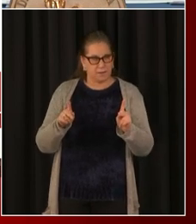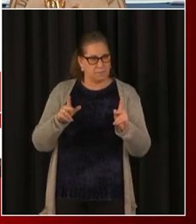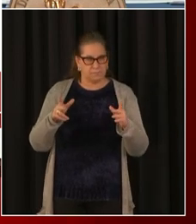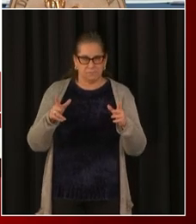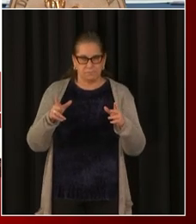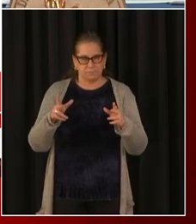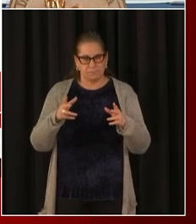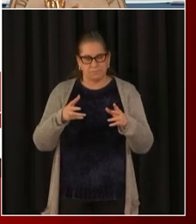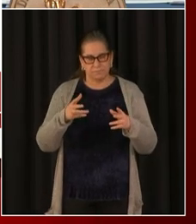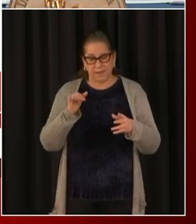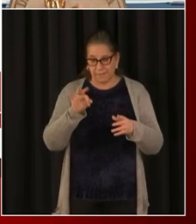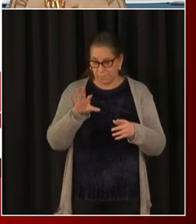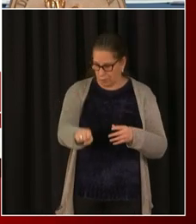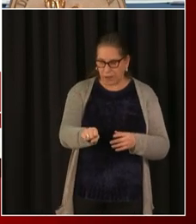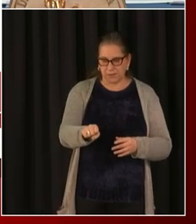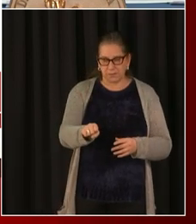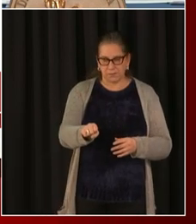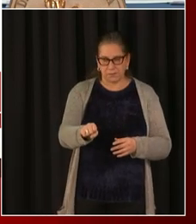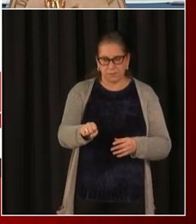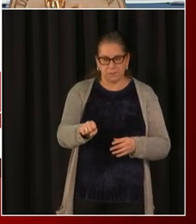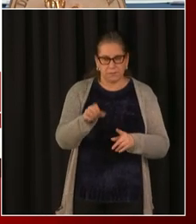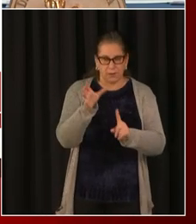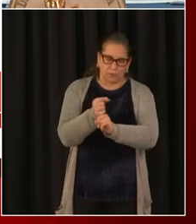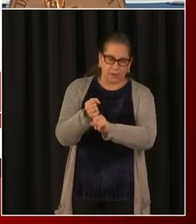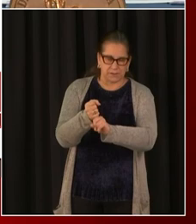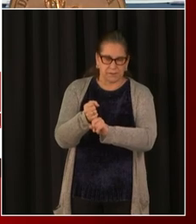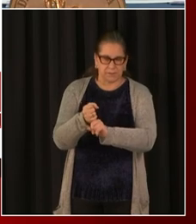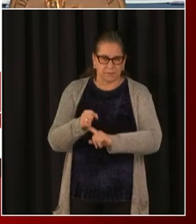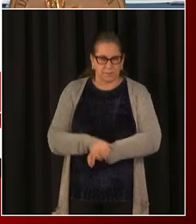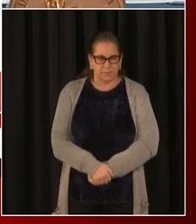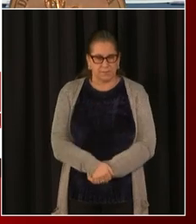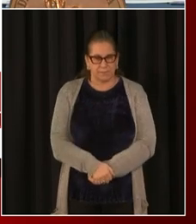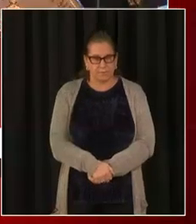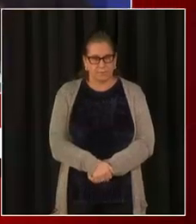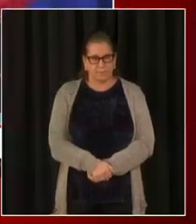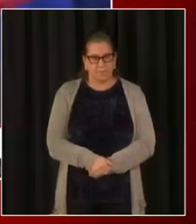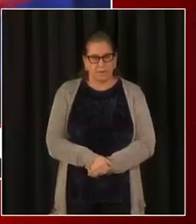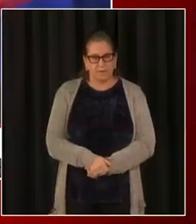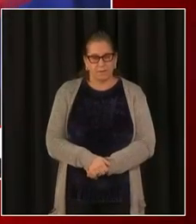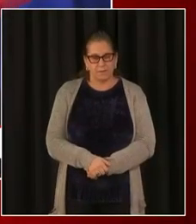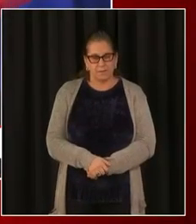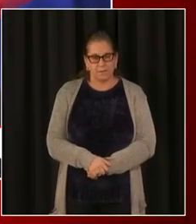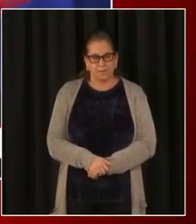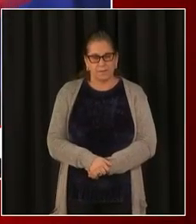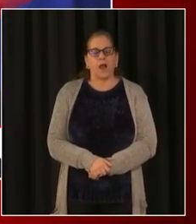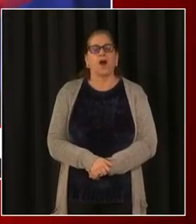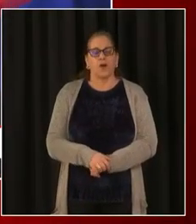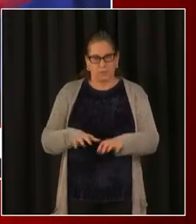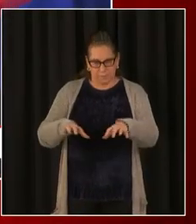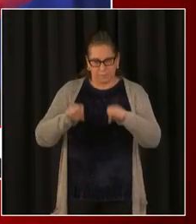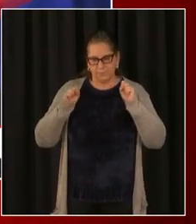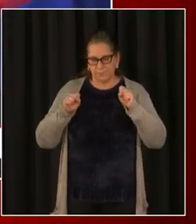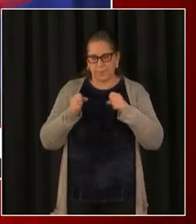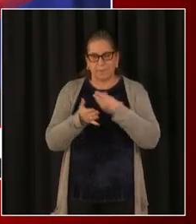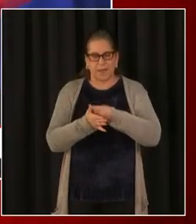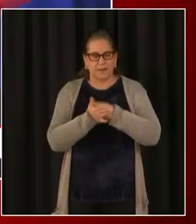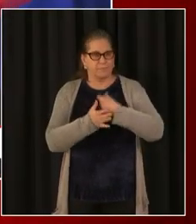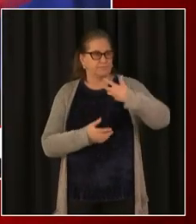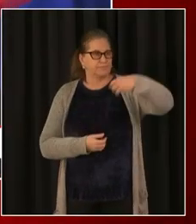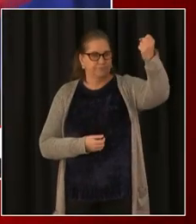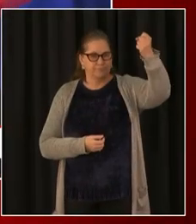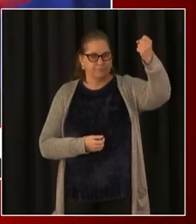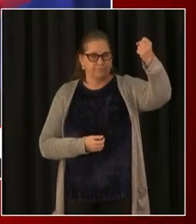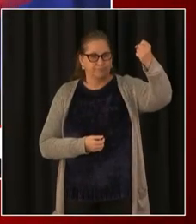to the call that Pete's asking you about, the Washington Post is quoting that all three of you before us were on that call. Can you please describe